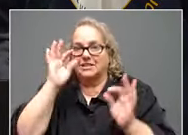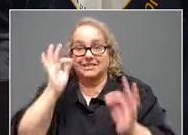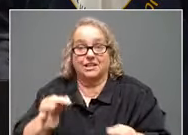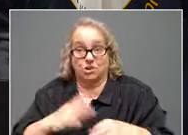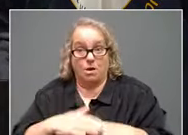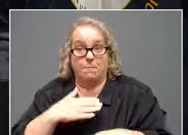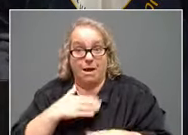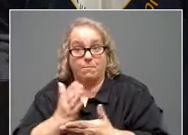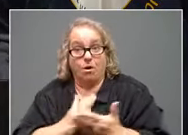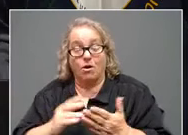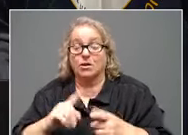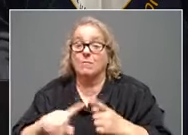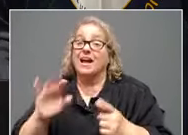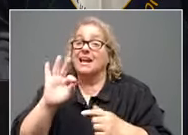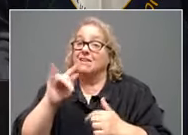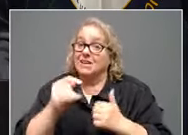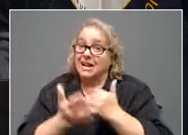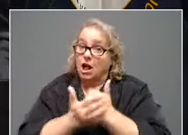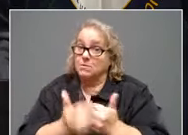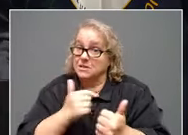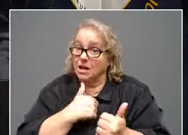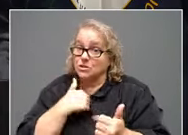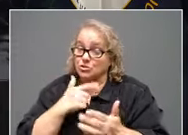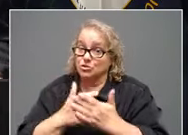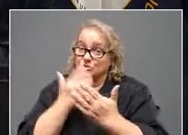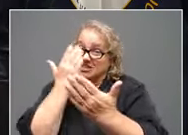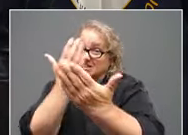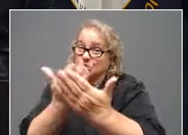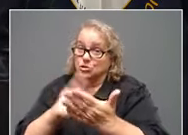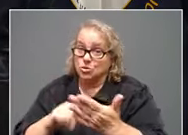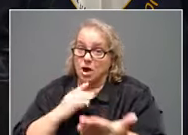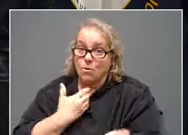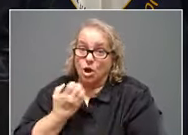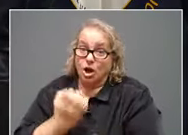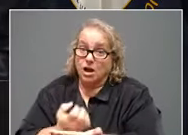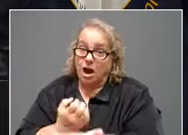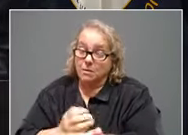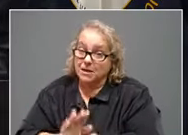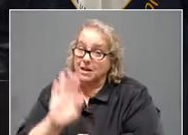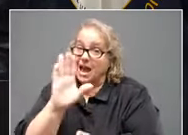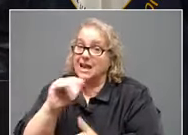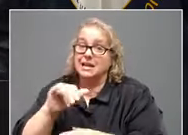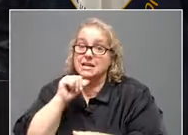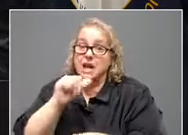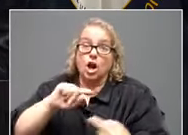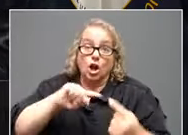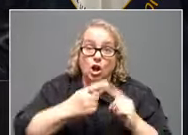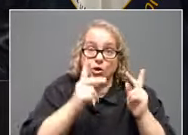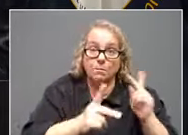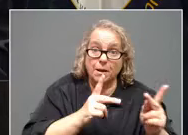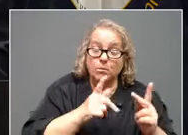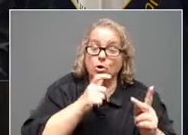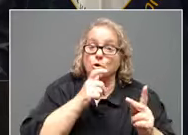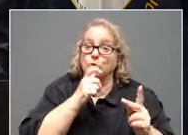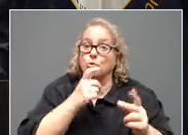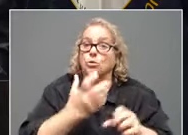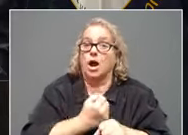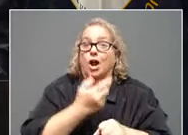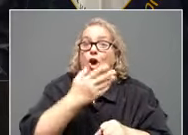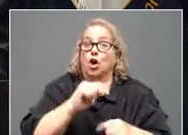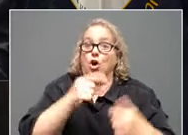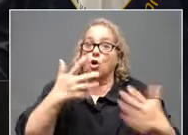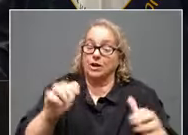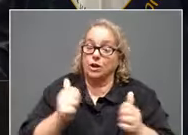helps us get where we need our economy to go, while at the same time not hurting people that are still reeling from this pandemic and continuing to